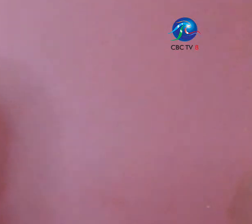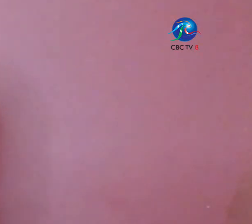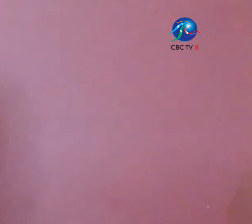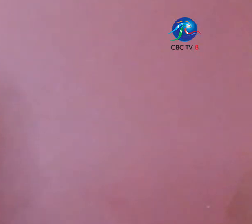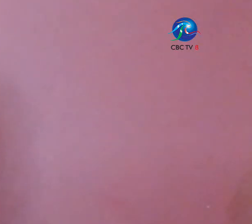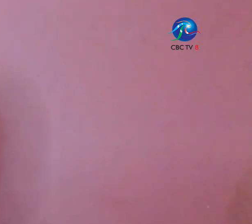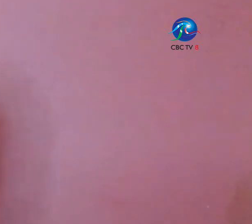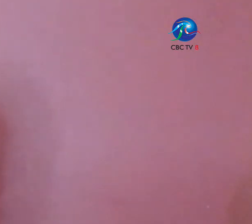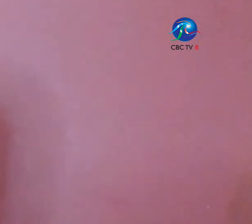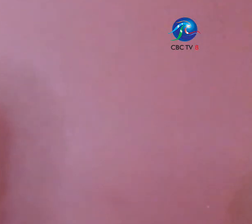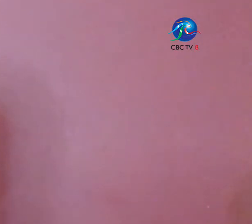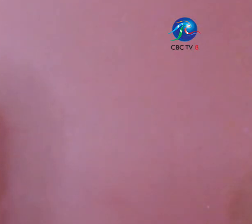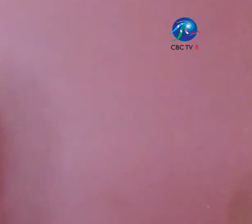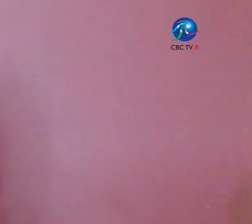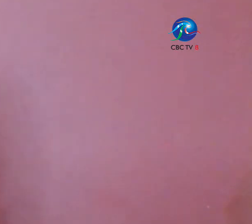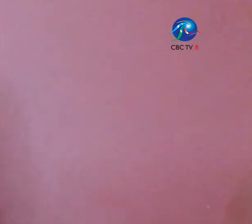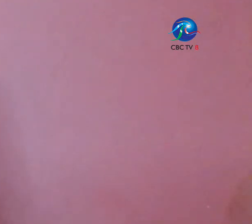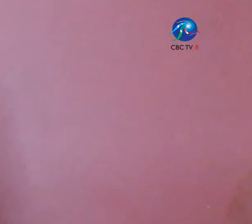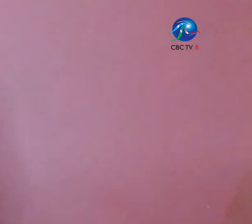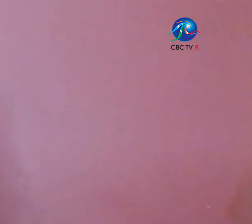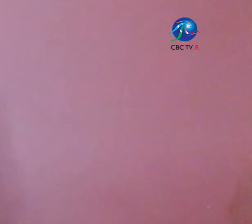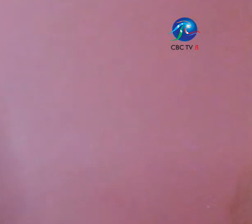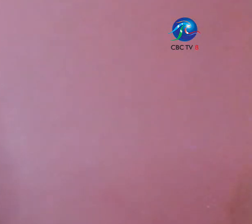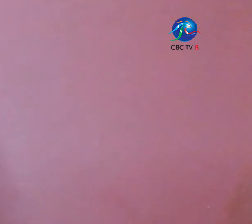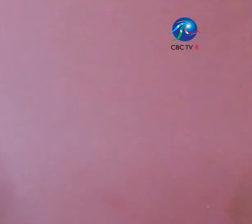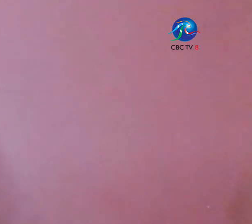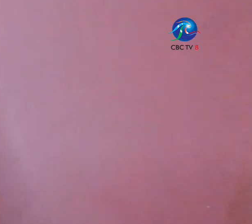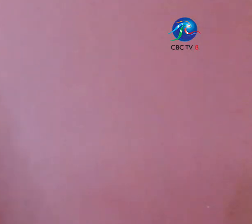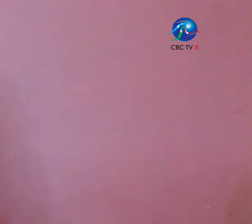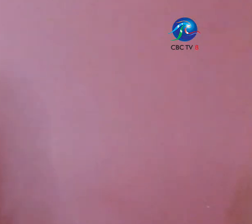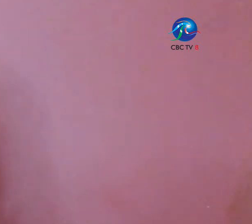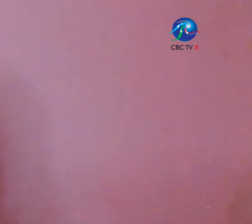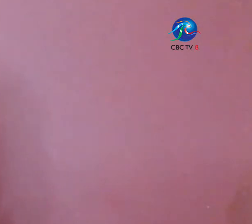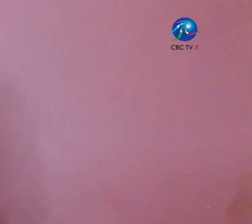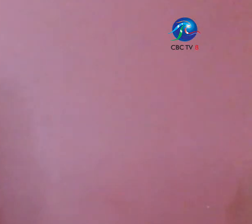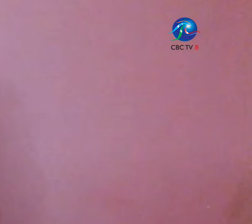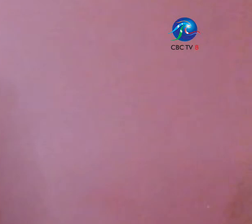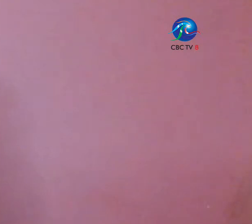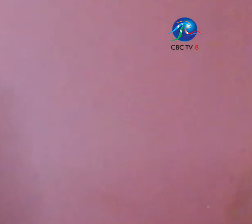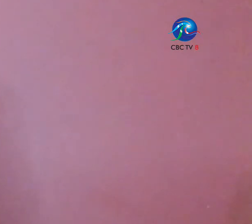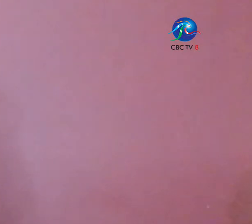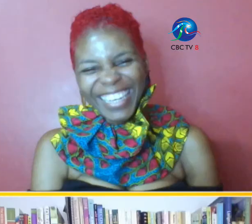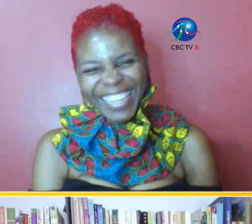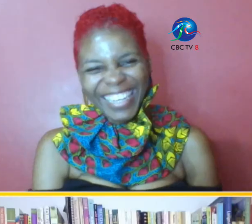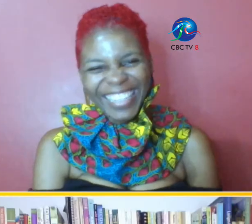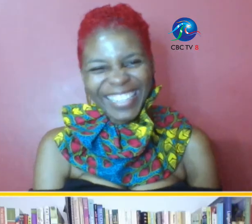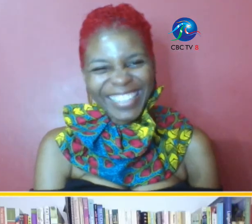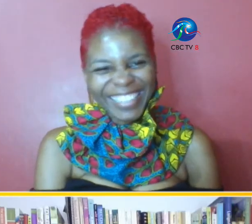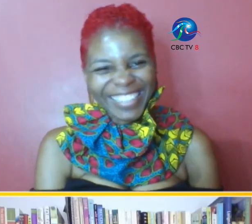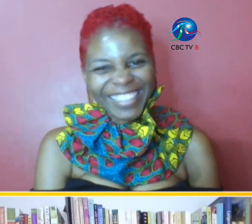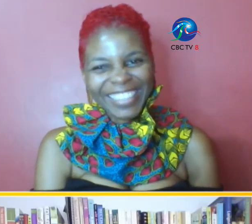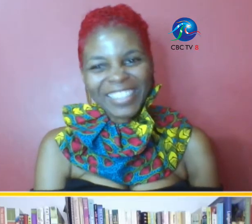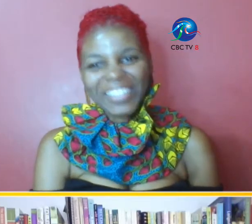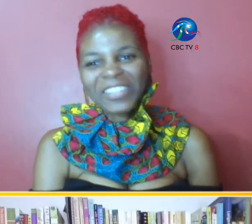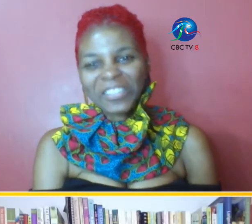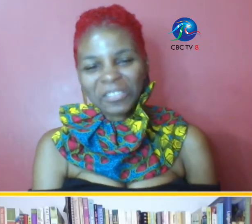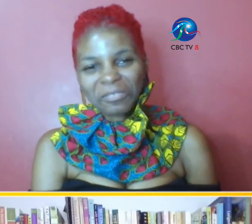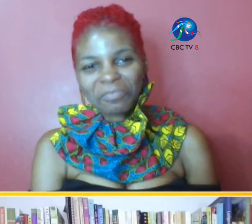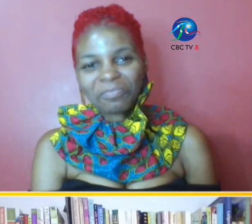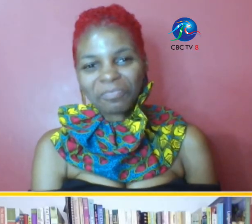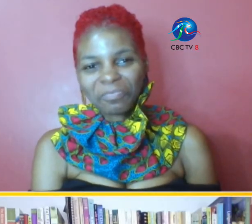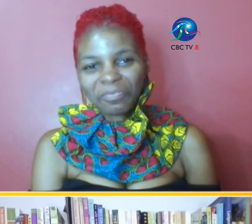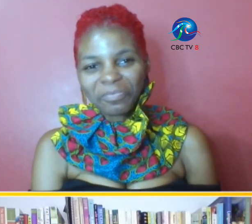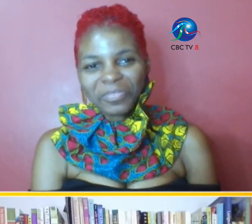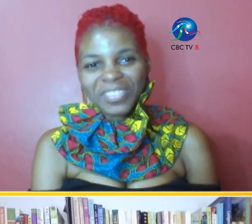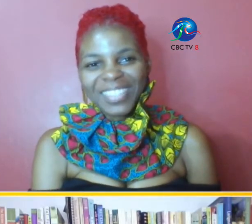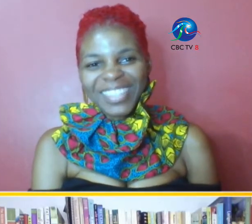So think about that. Dr. Latham is back. Good morning again to you, Dr. Latham. Do not stick